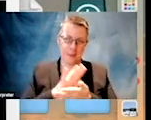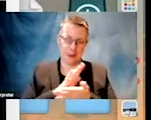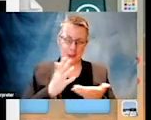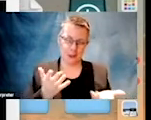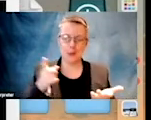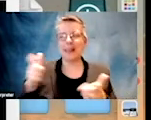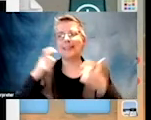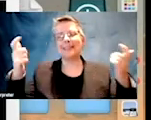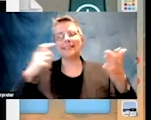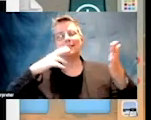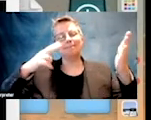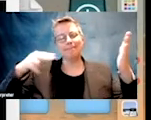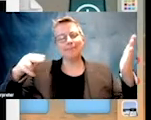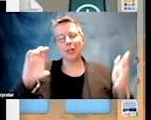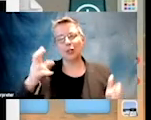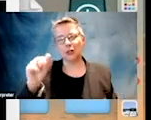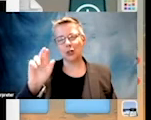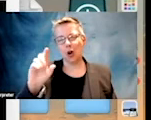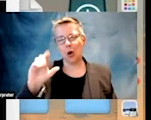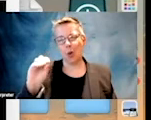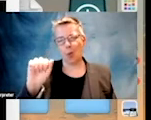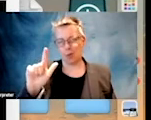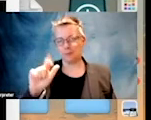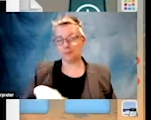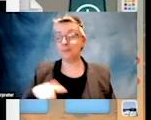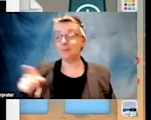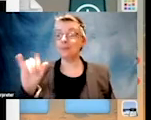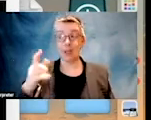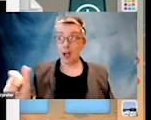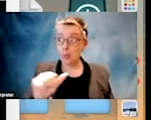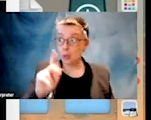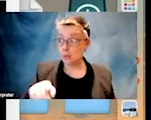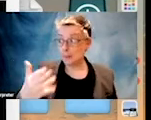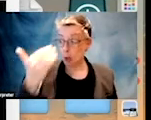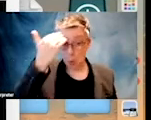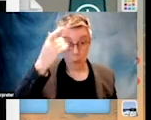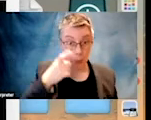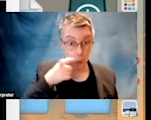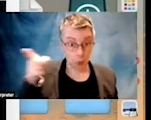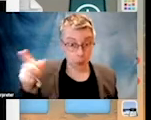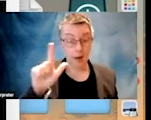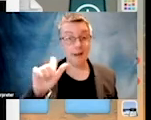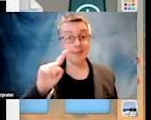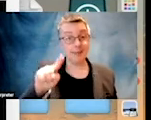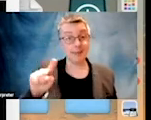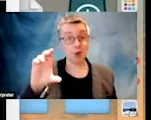a large charcoal. Um, this is somebody you guys might know. Um, uh, Liz Carr, the